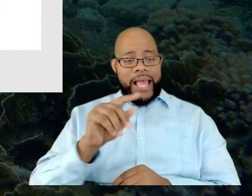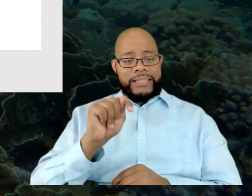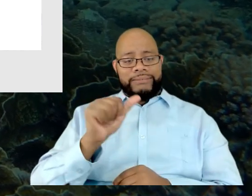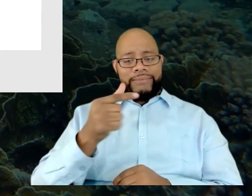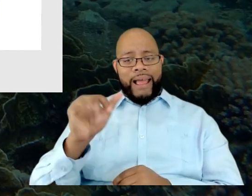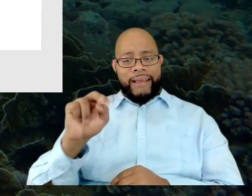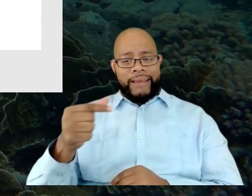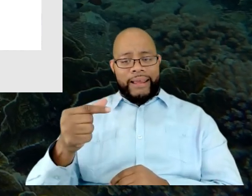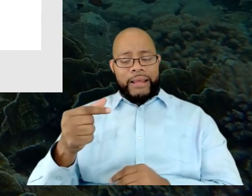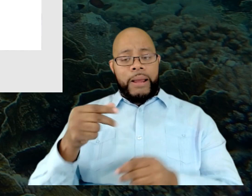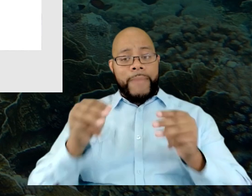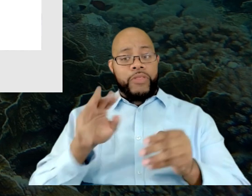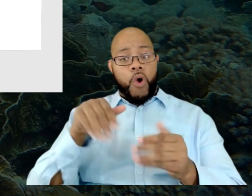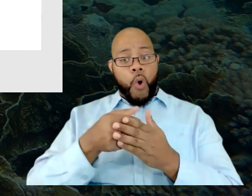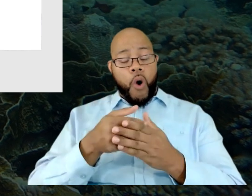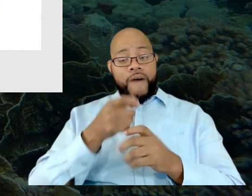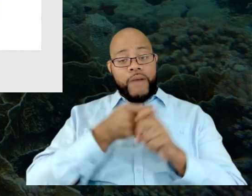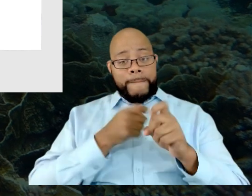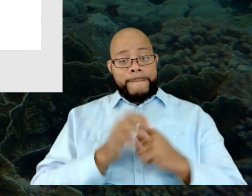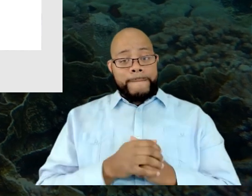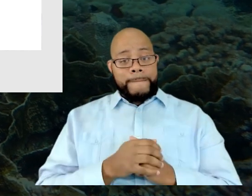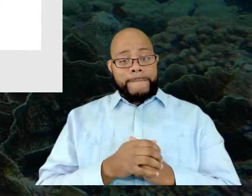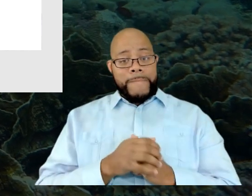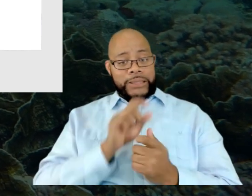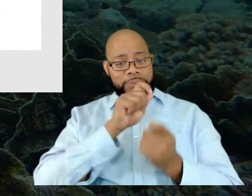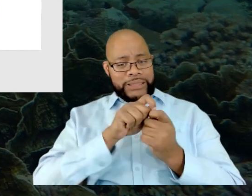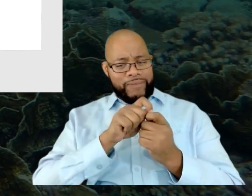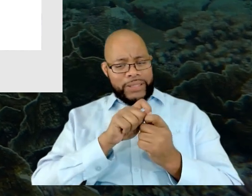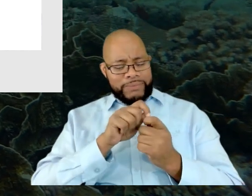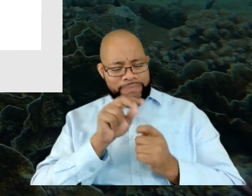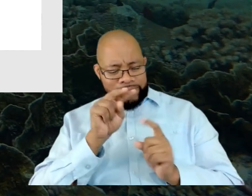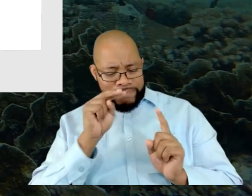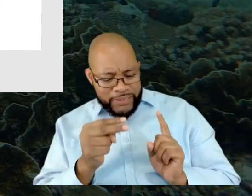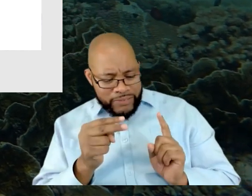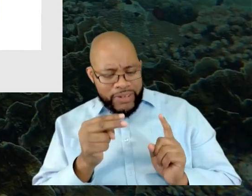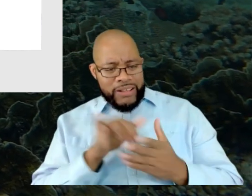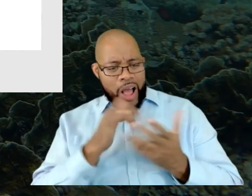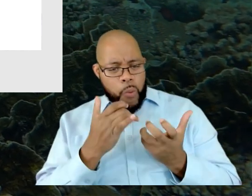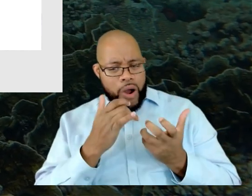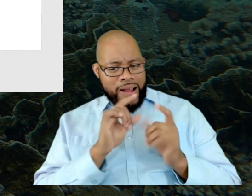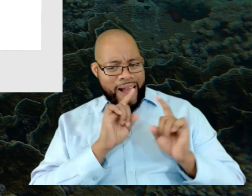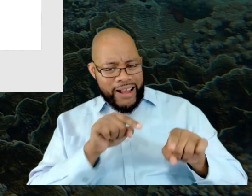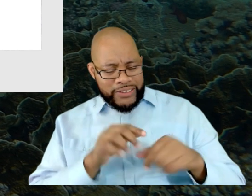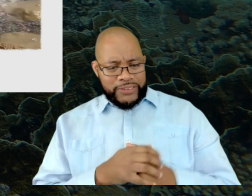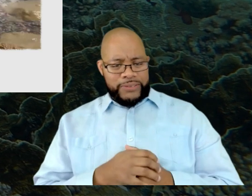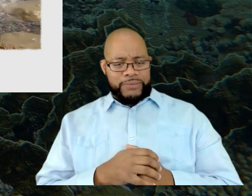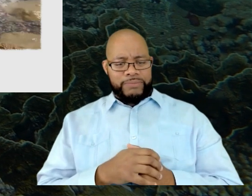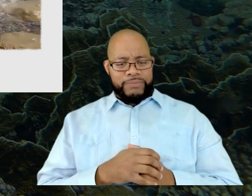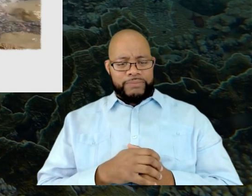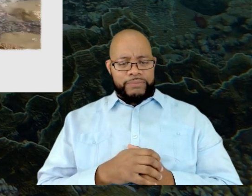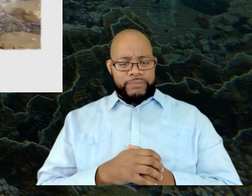method, all from the particular question in which I wanted to answer.